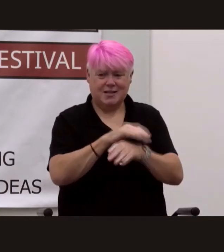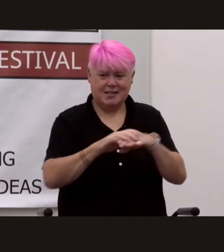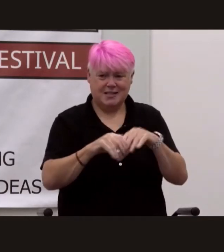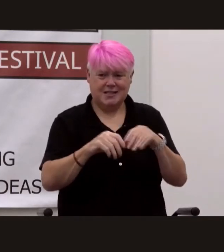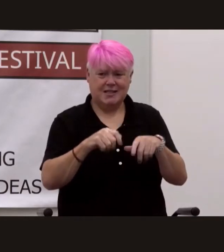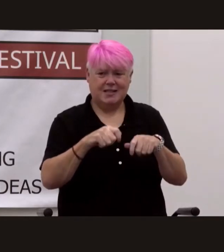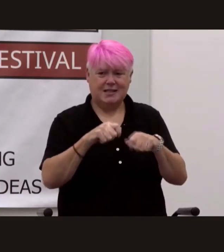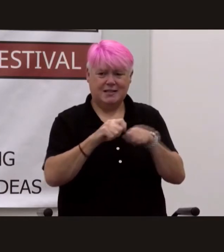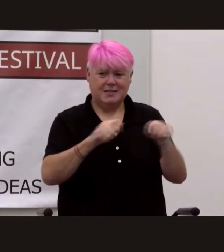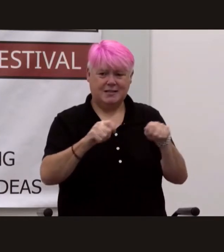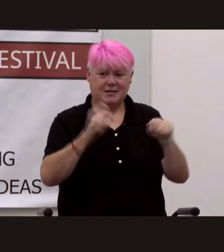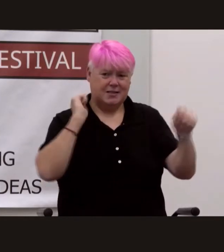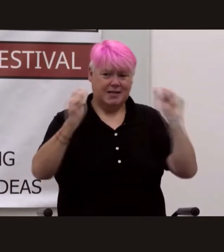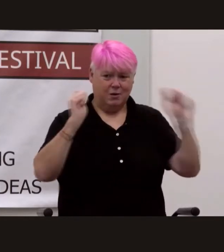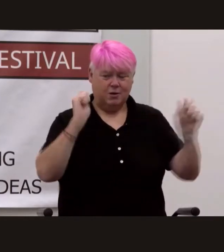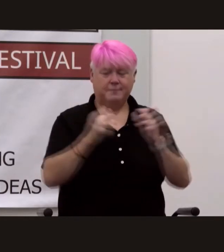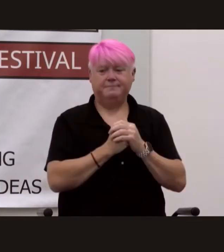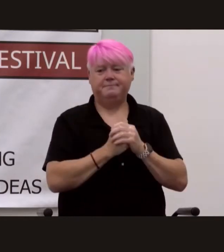scowling at Moreland.